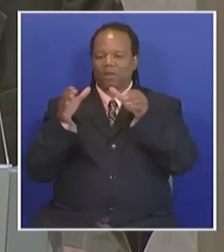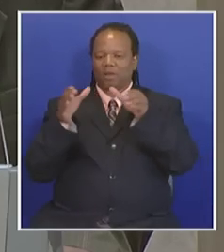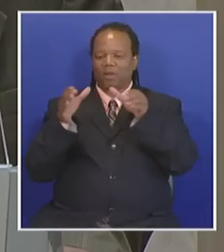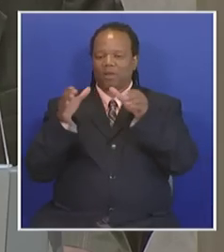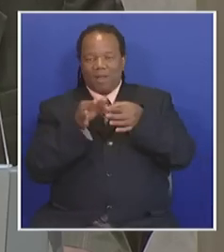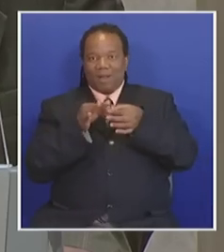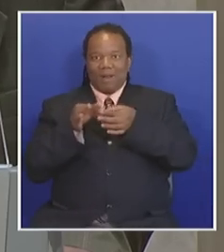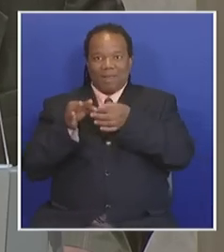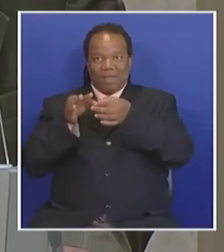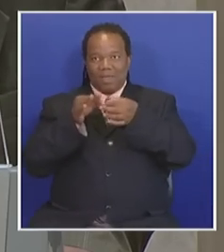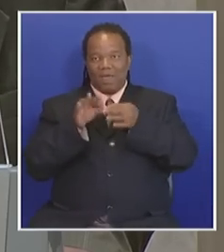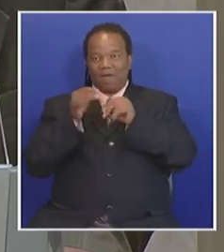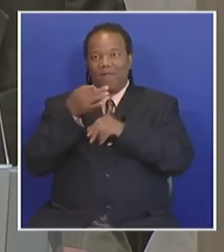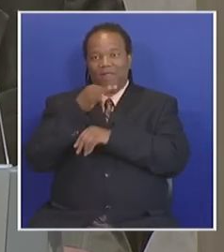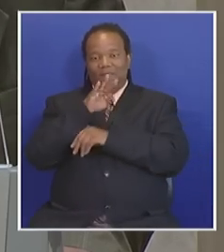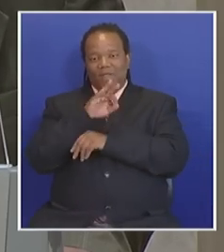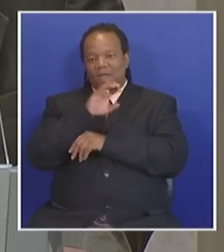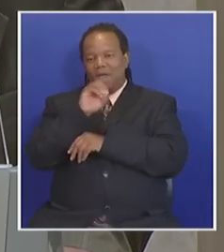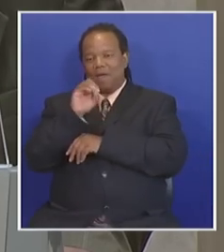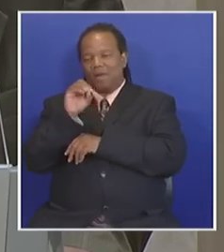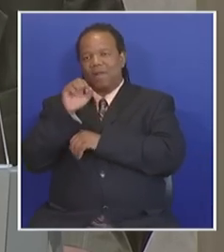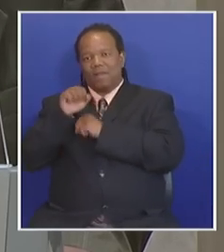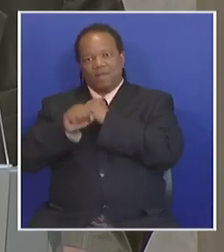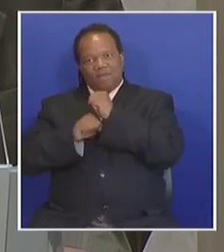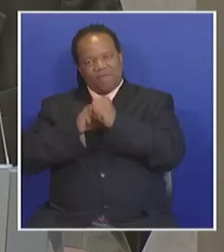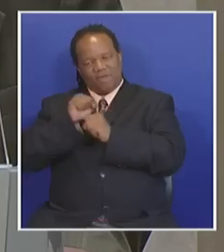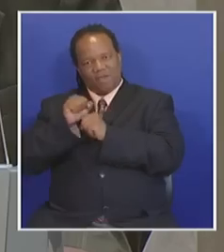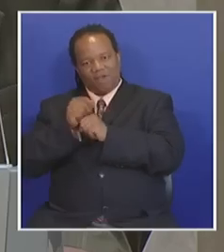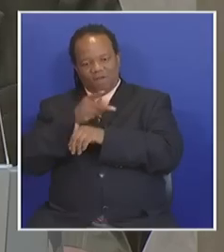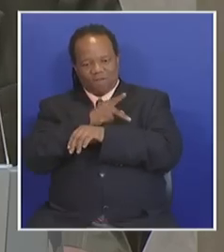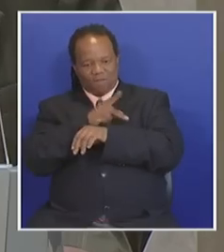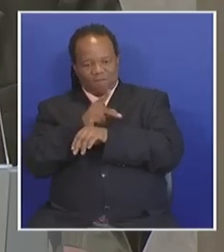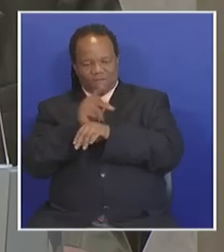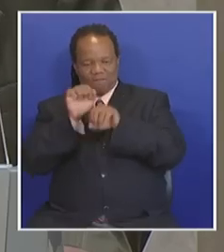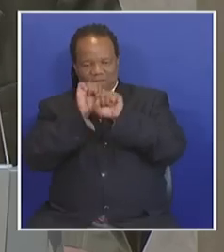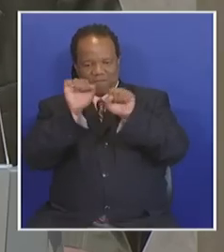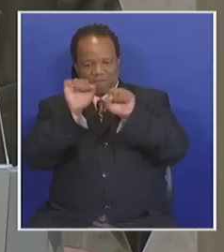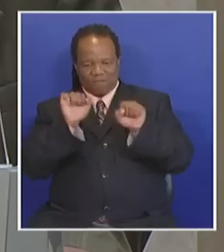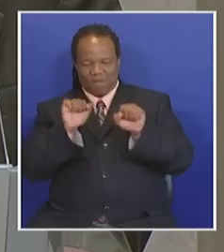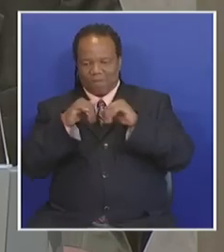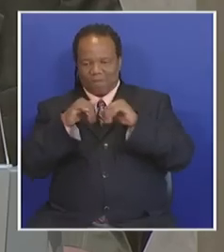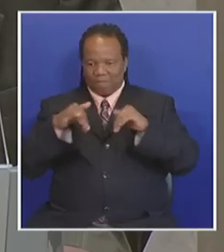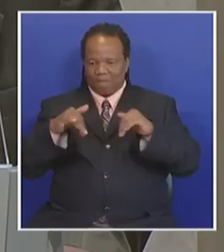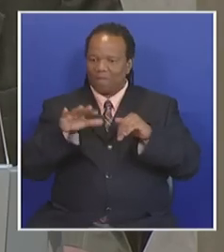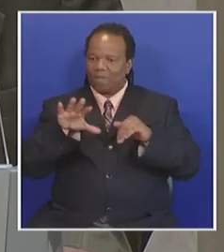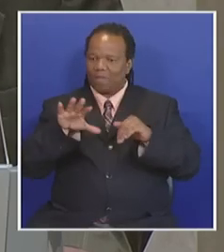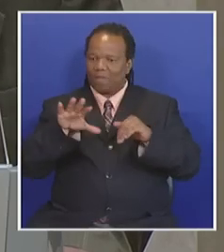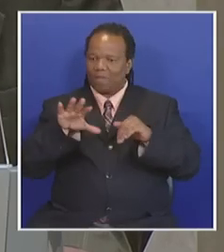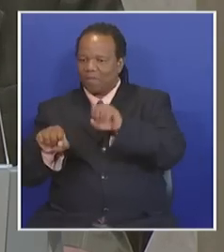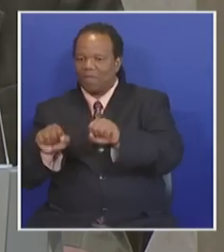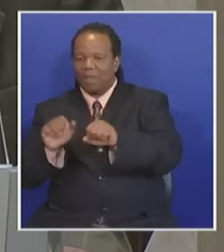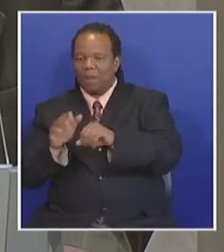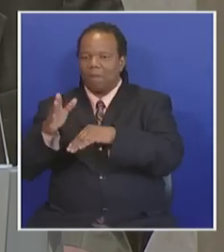of more than 300 years of systematic discrimination, dispossession, and